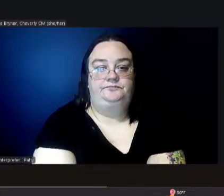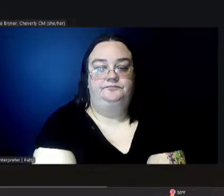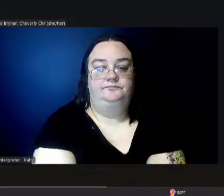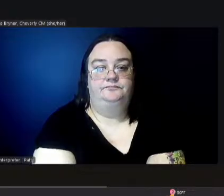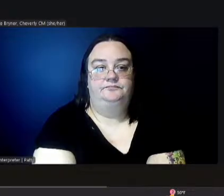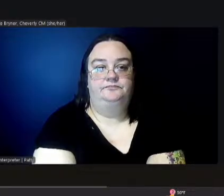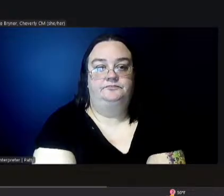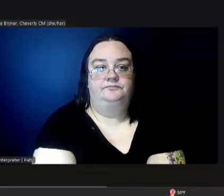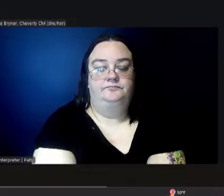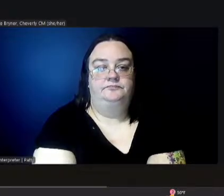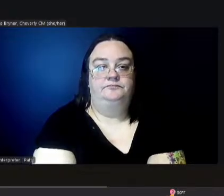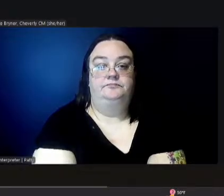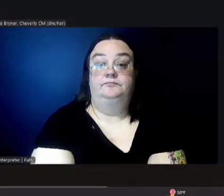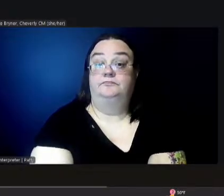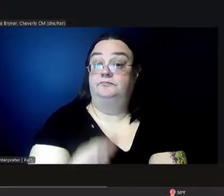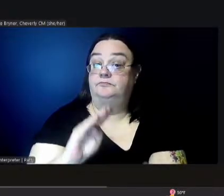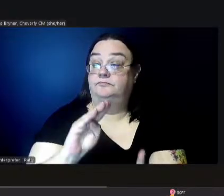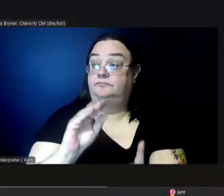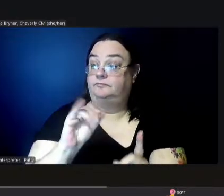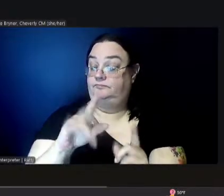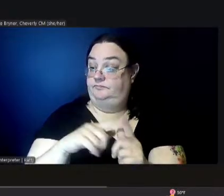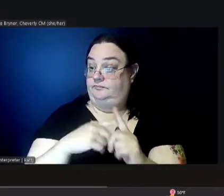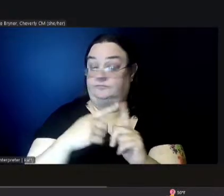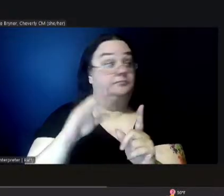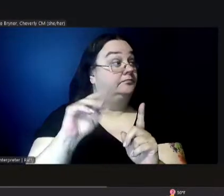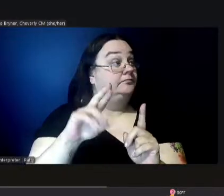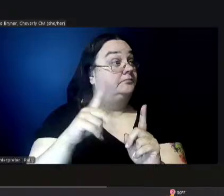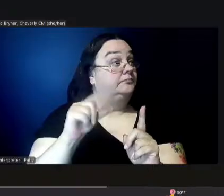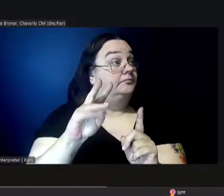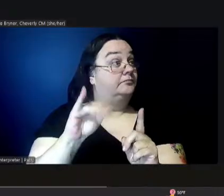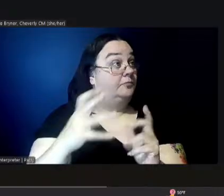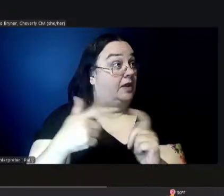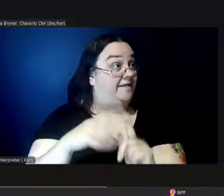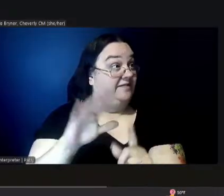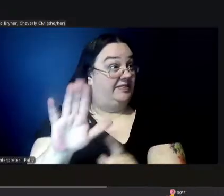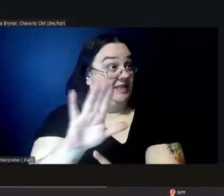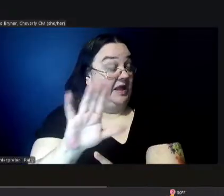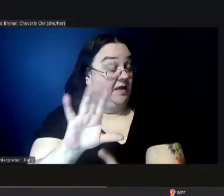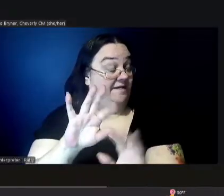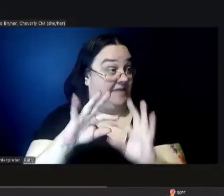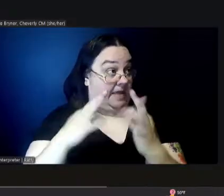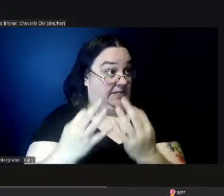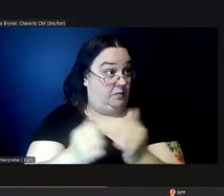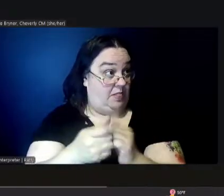And then do you want to have the officers, Mr. Galloway, do you want to have the officers' families?